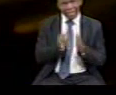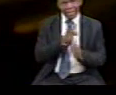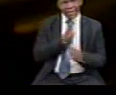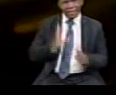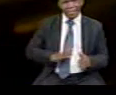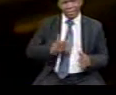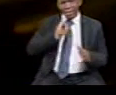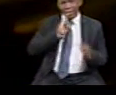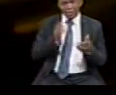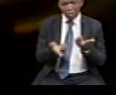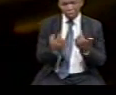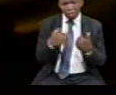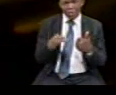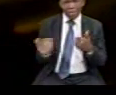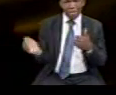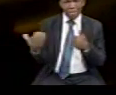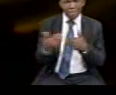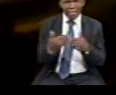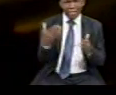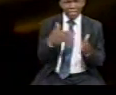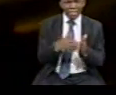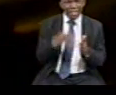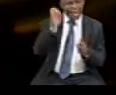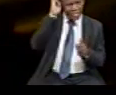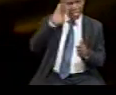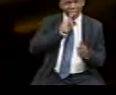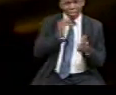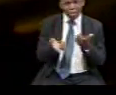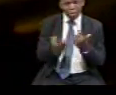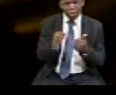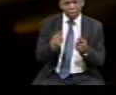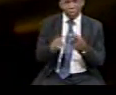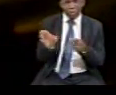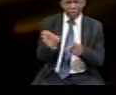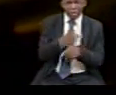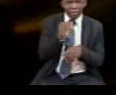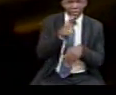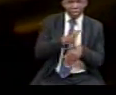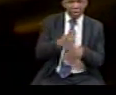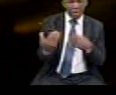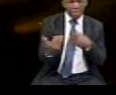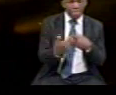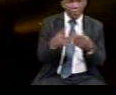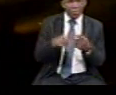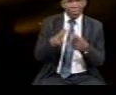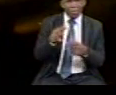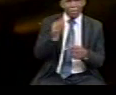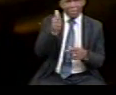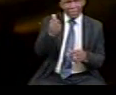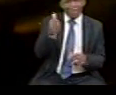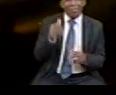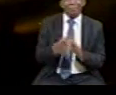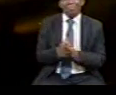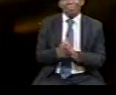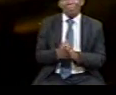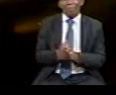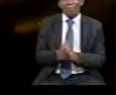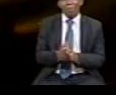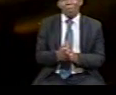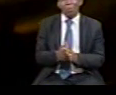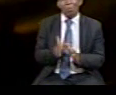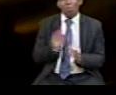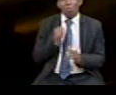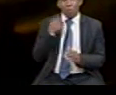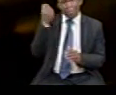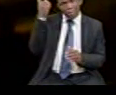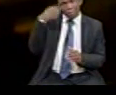when he's coming to take the church unto himself, and he's coming as a judge of the earth. What then must we do